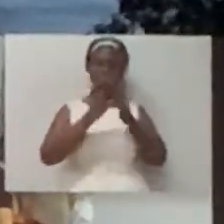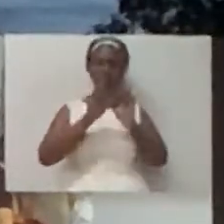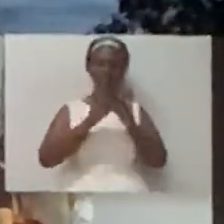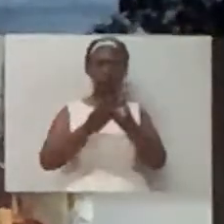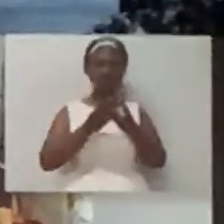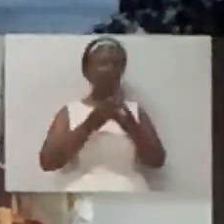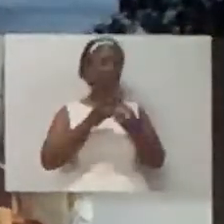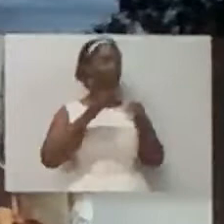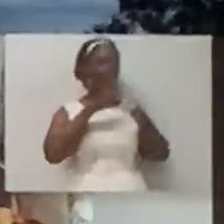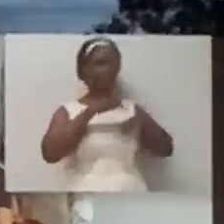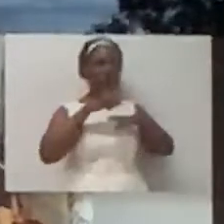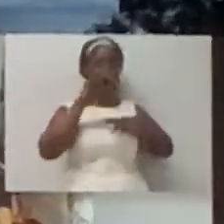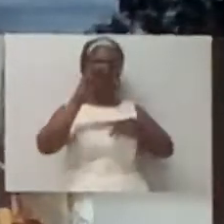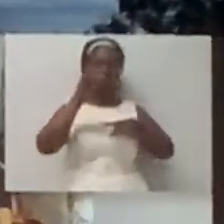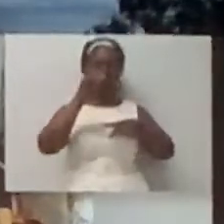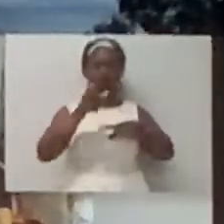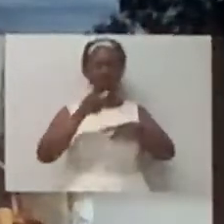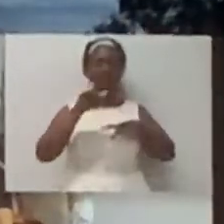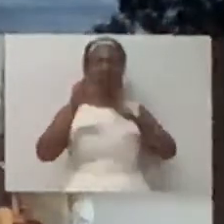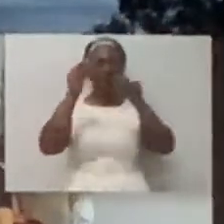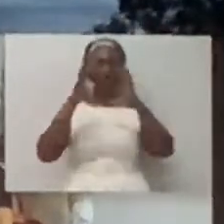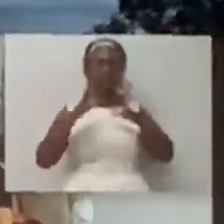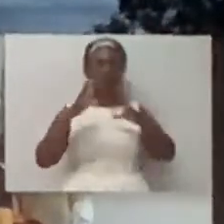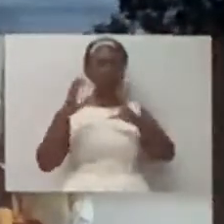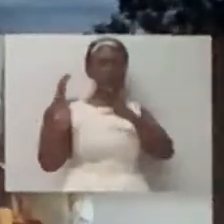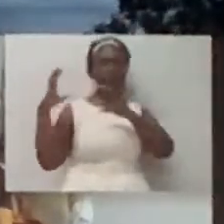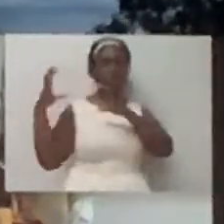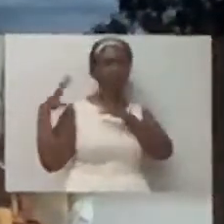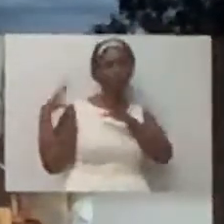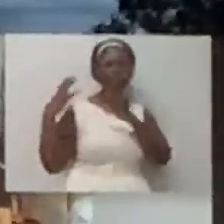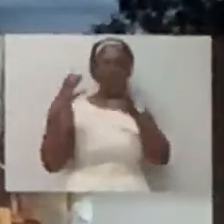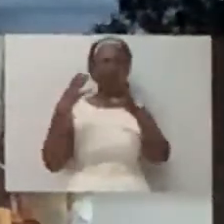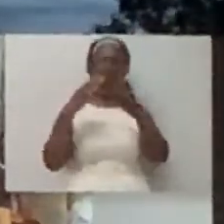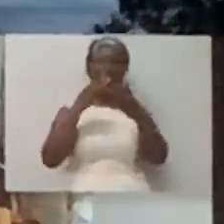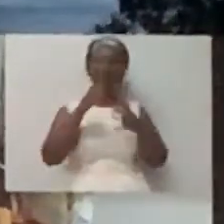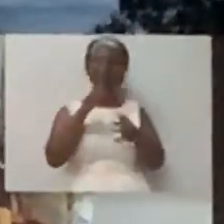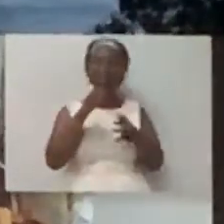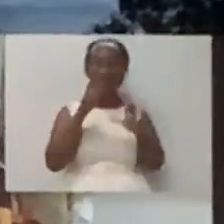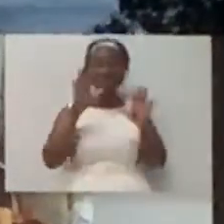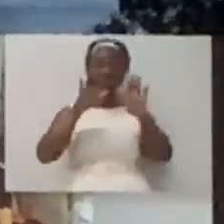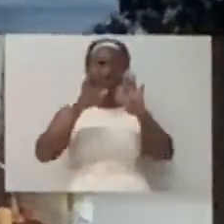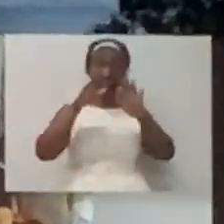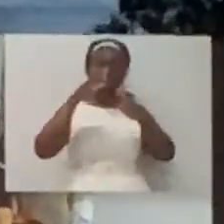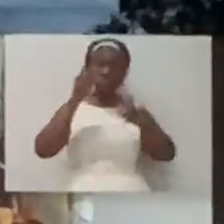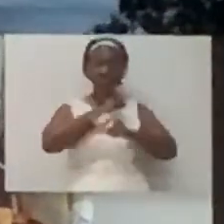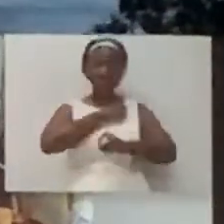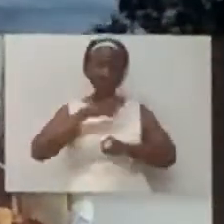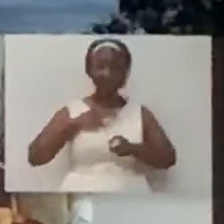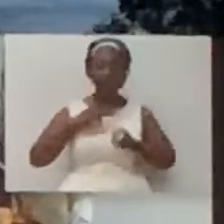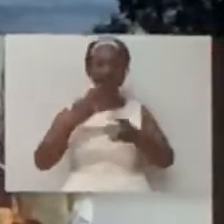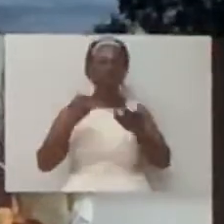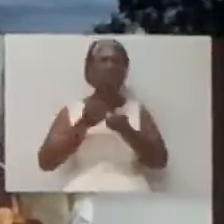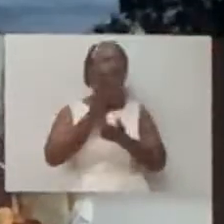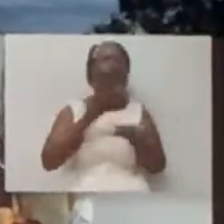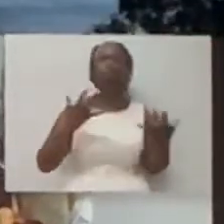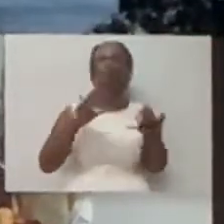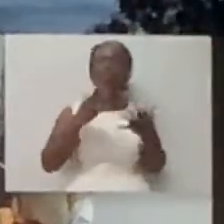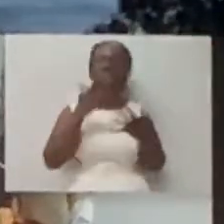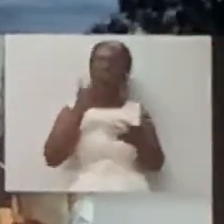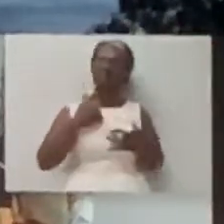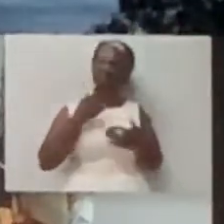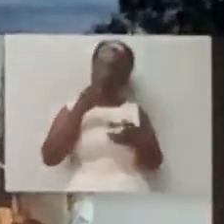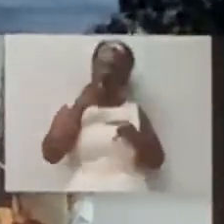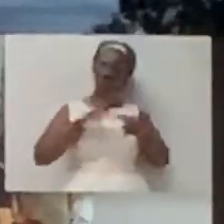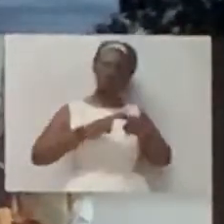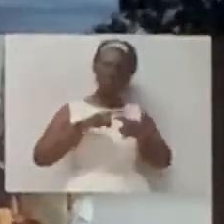District, Mr. Modi, my teachers, my coaches, the lunch ladies, and the janitors for helping me have a fun,